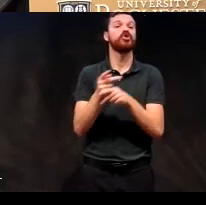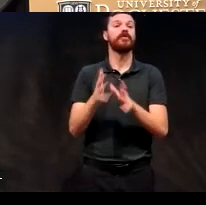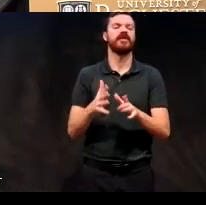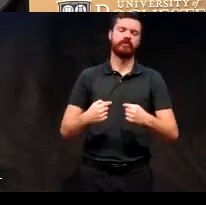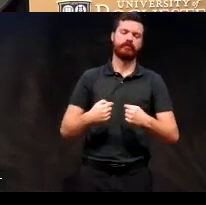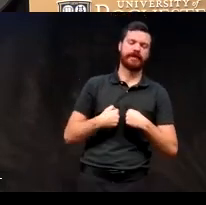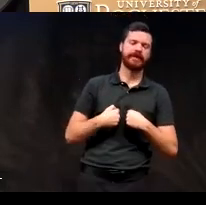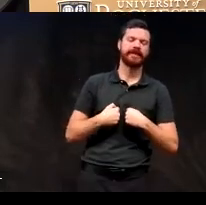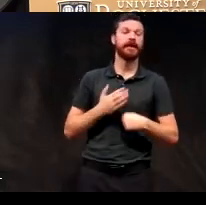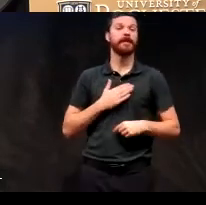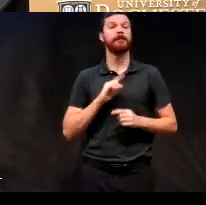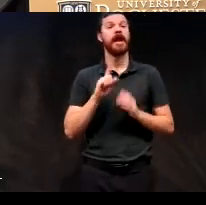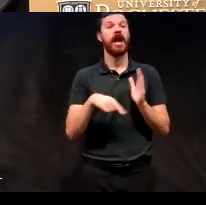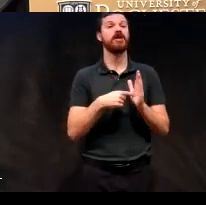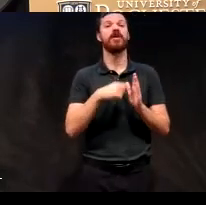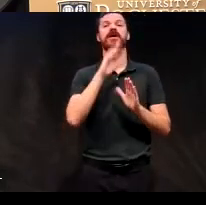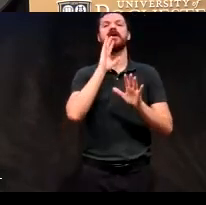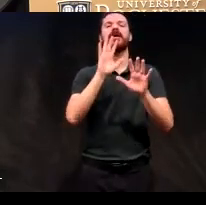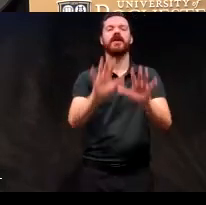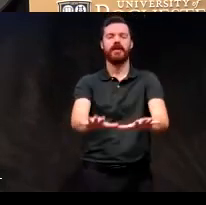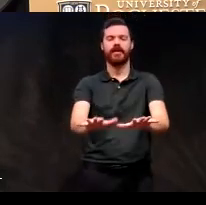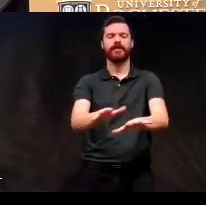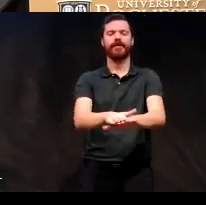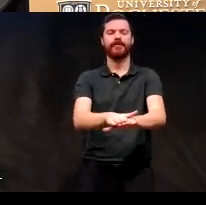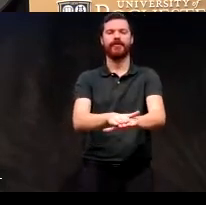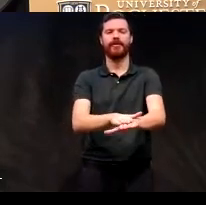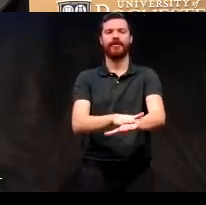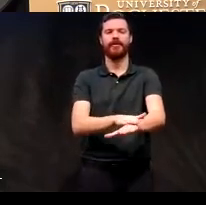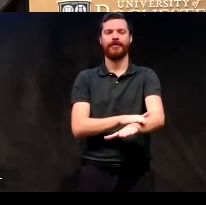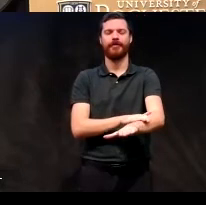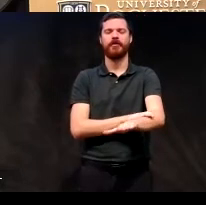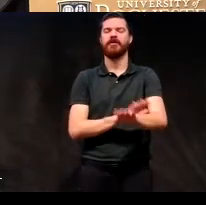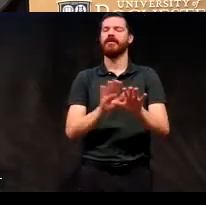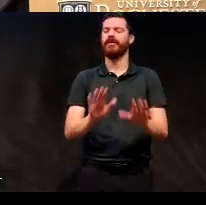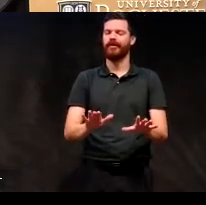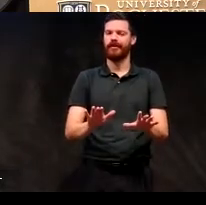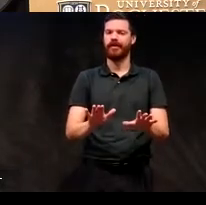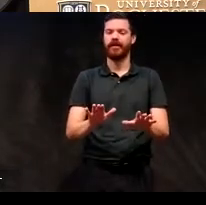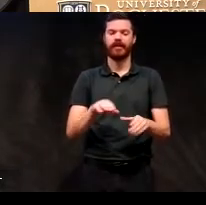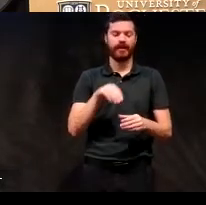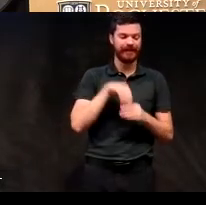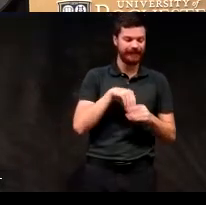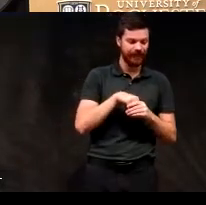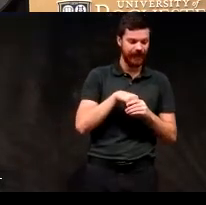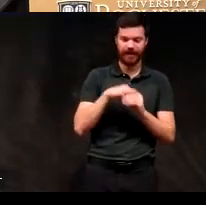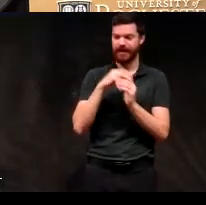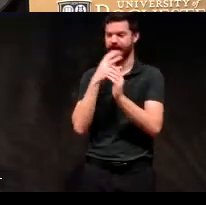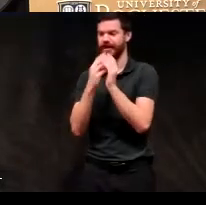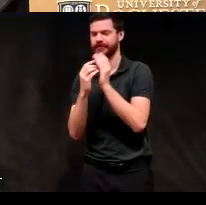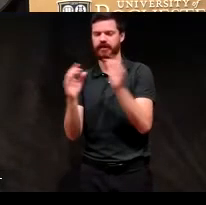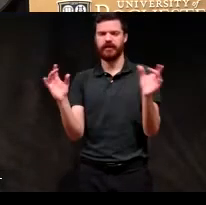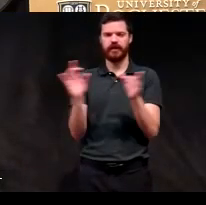me, the role is to really slow things down and really try to make that connection between the inside and the